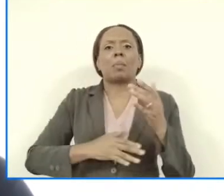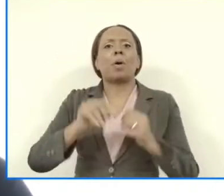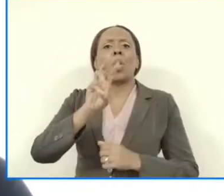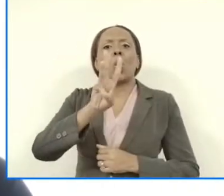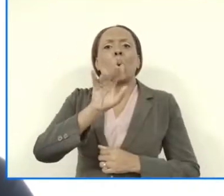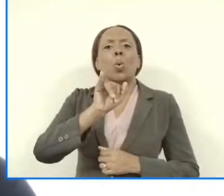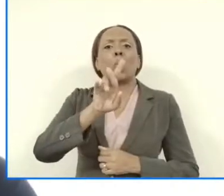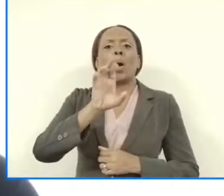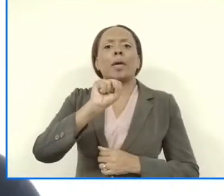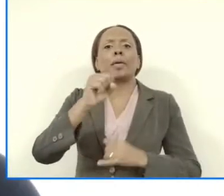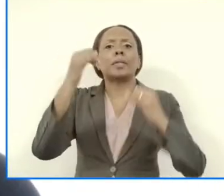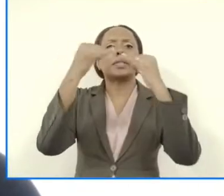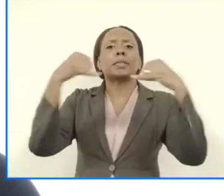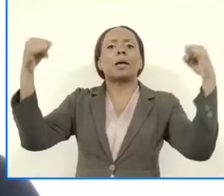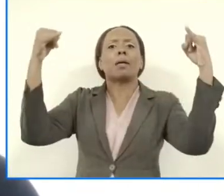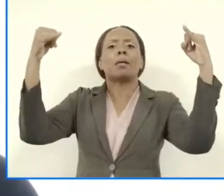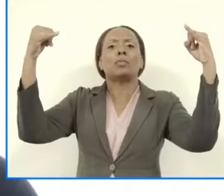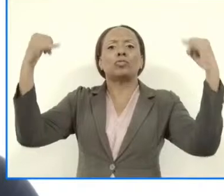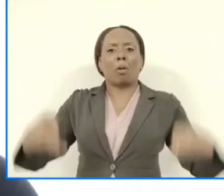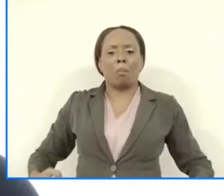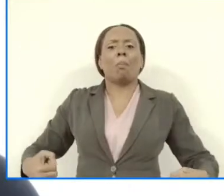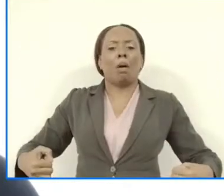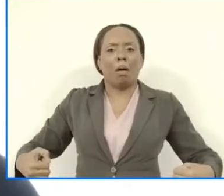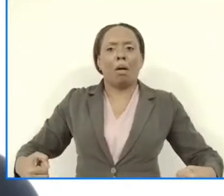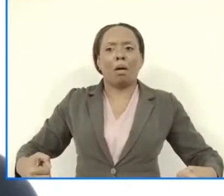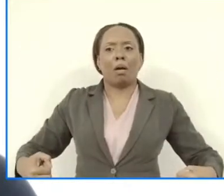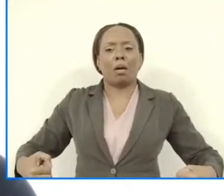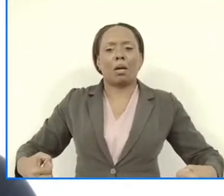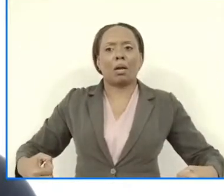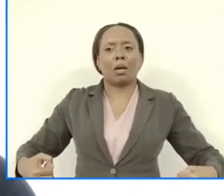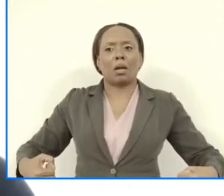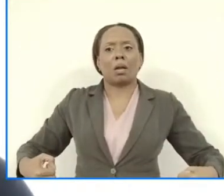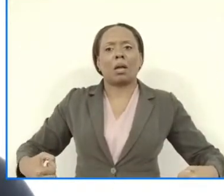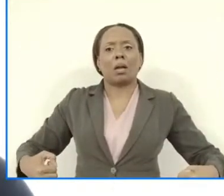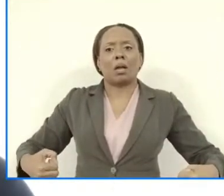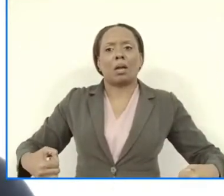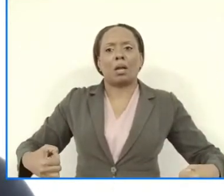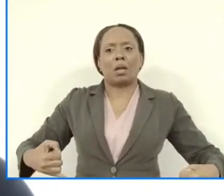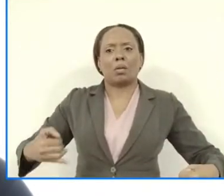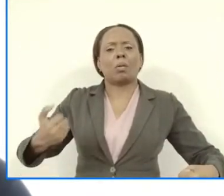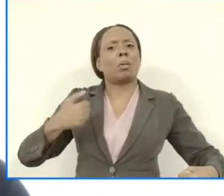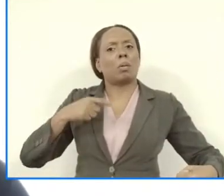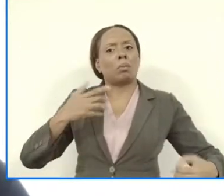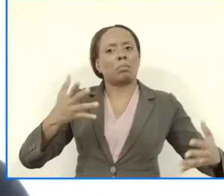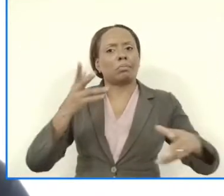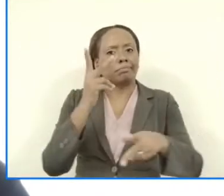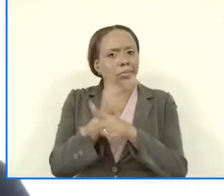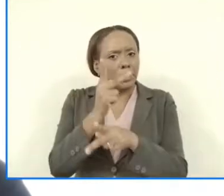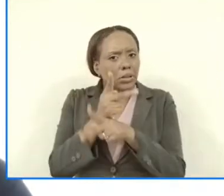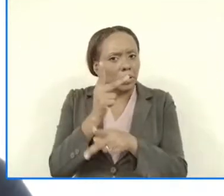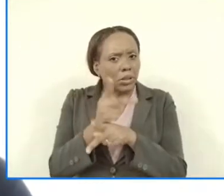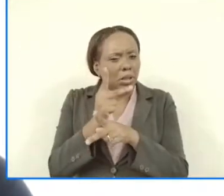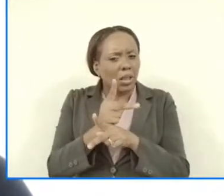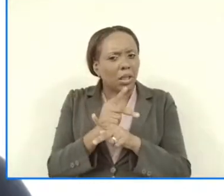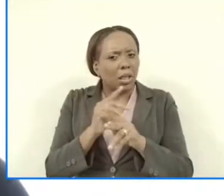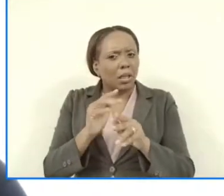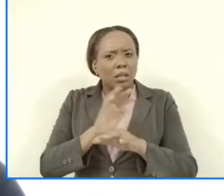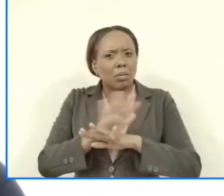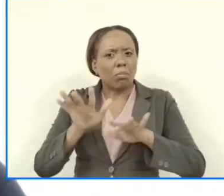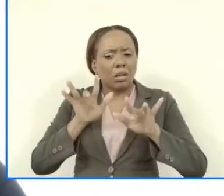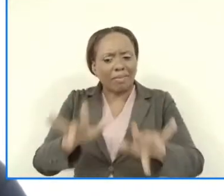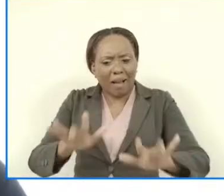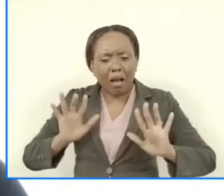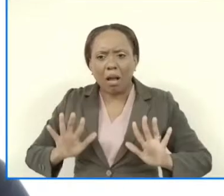wires. And that becomes greater as we're going through the energizing the network. So we want to, again, remind folks to